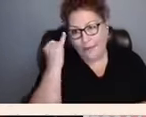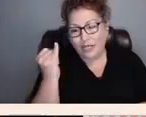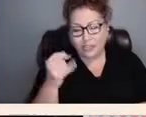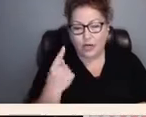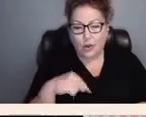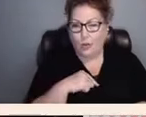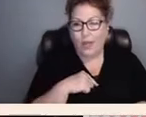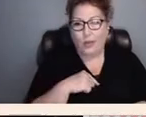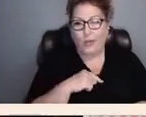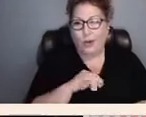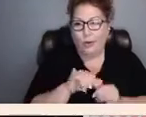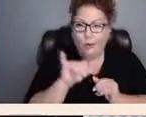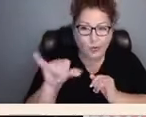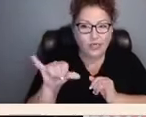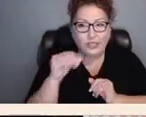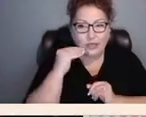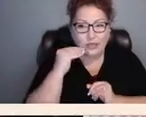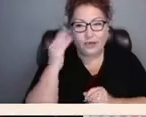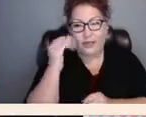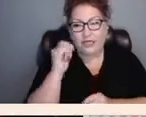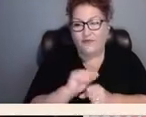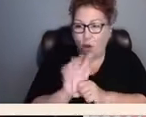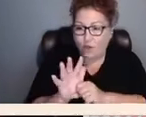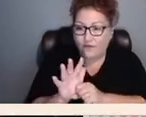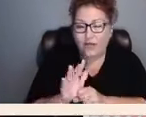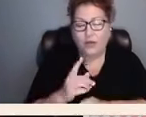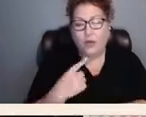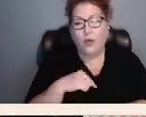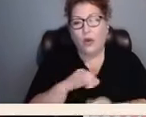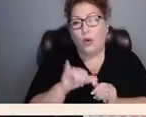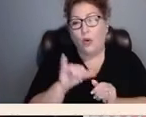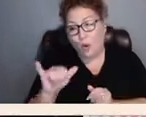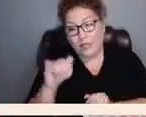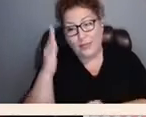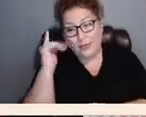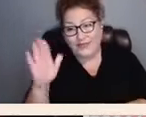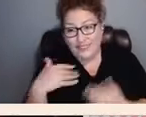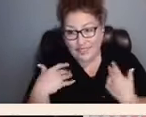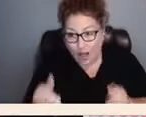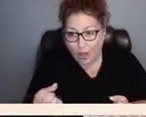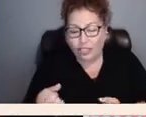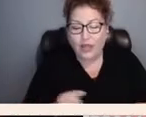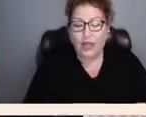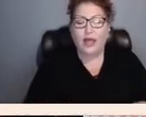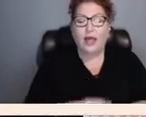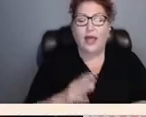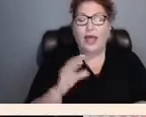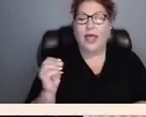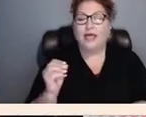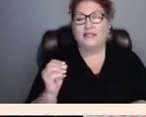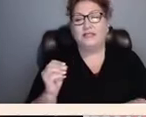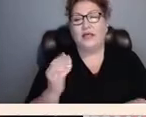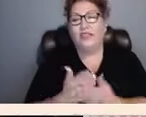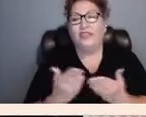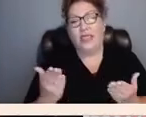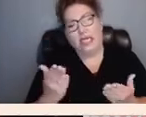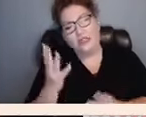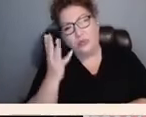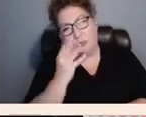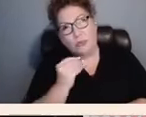quarantined because of COVID. We were quarantined because of his health. And things were pretty